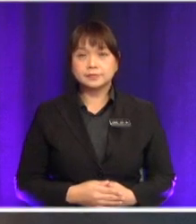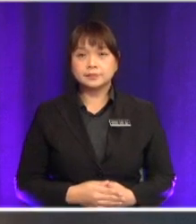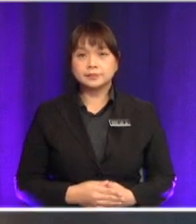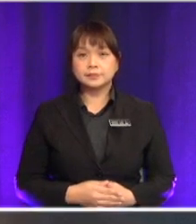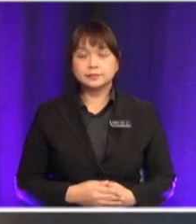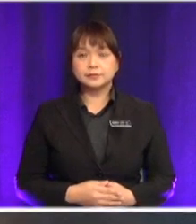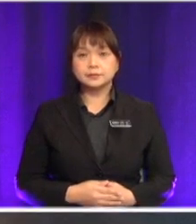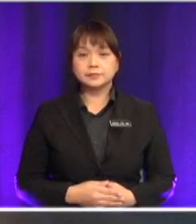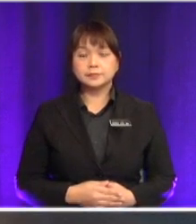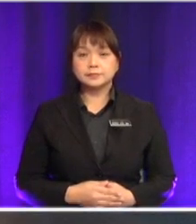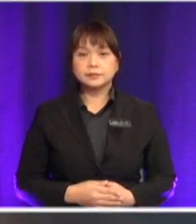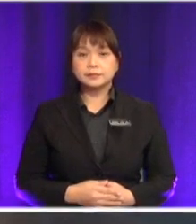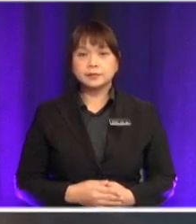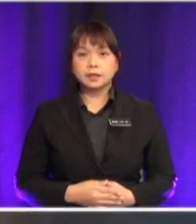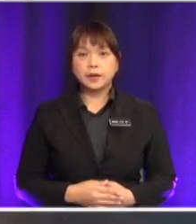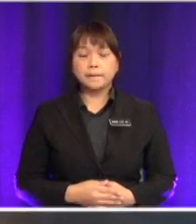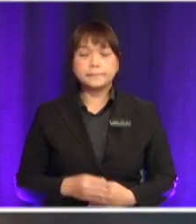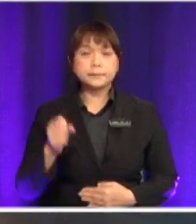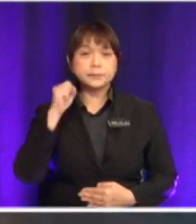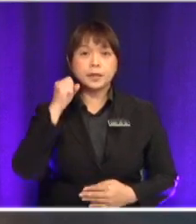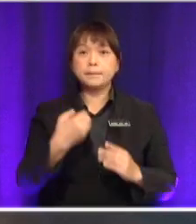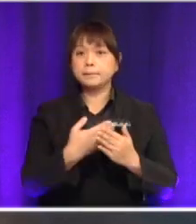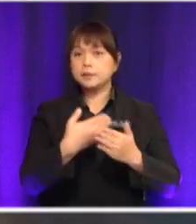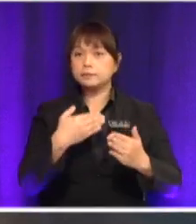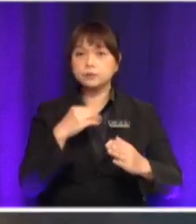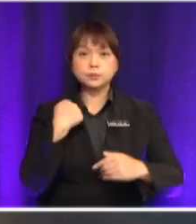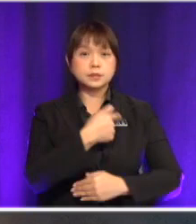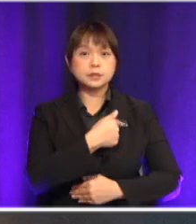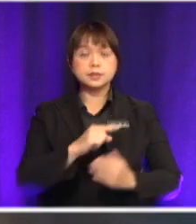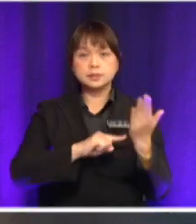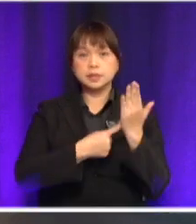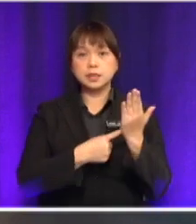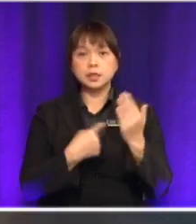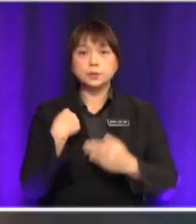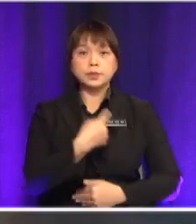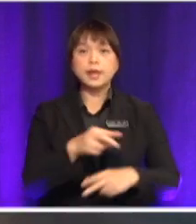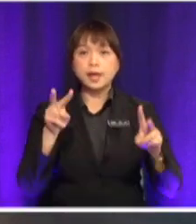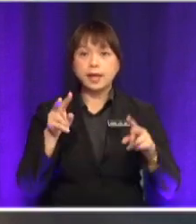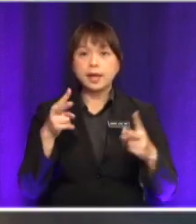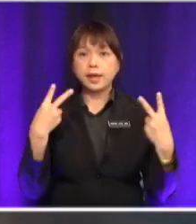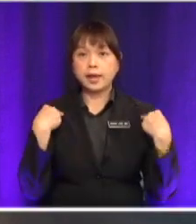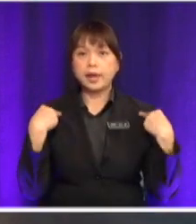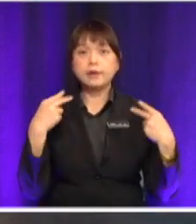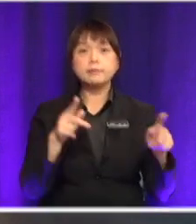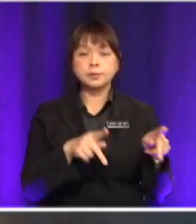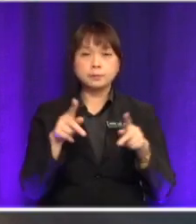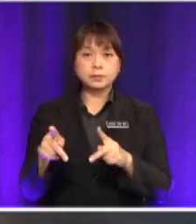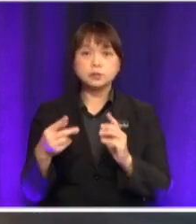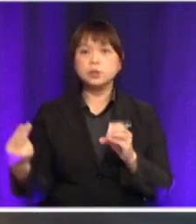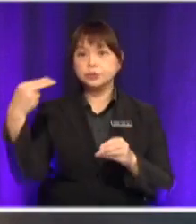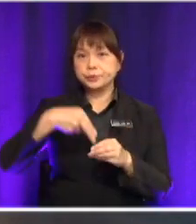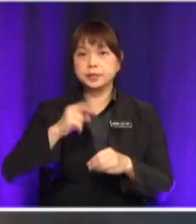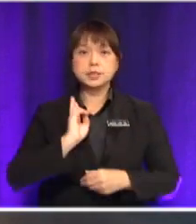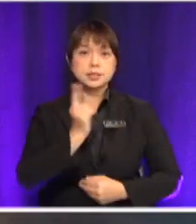great as well. You look great. But before we start today's lesson, as usual, we have pupils who will be joining us in just